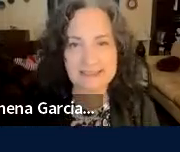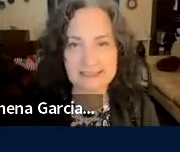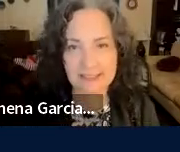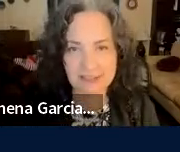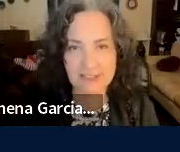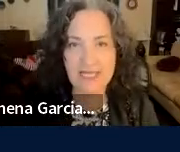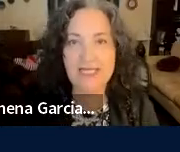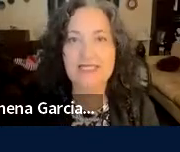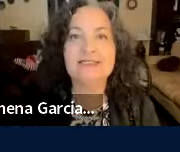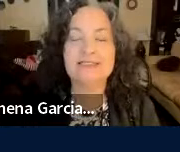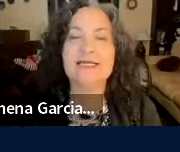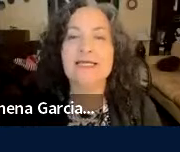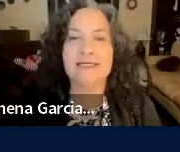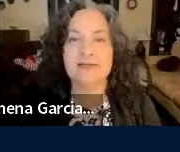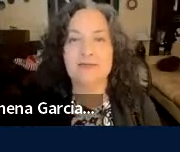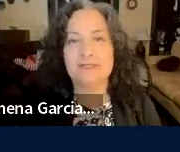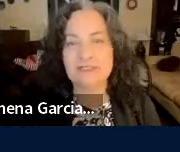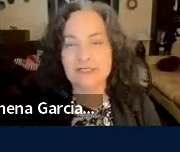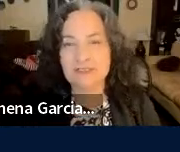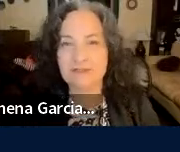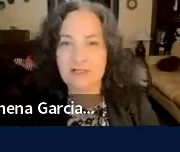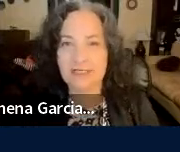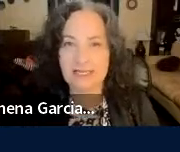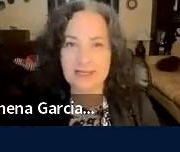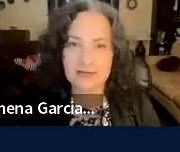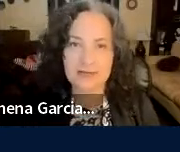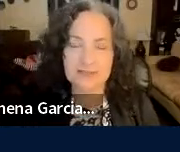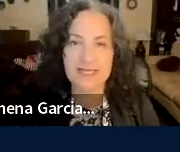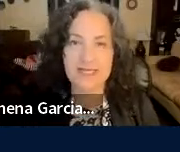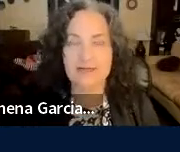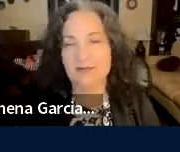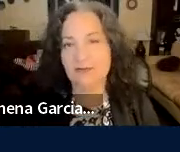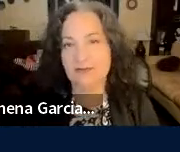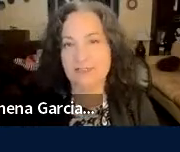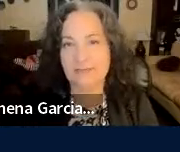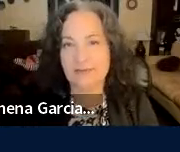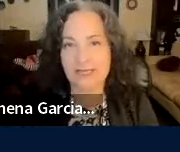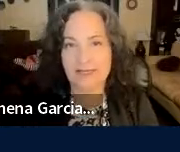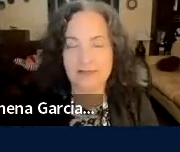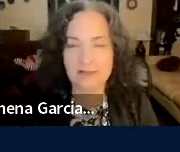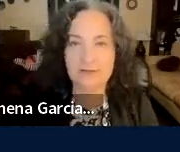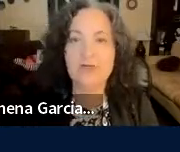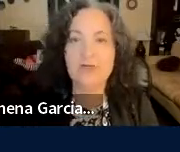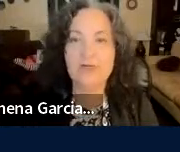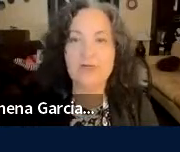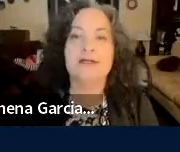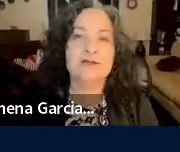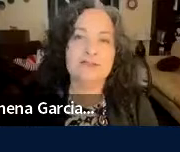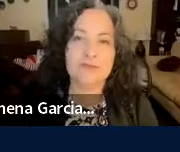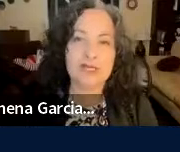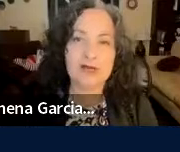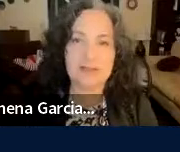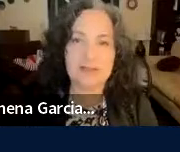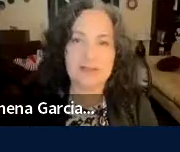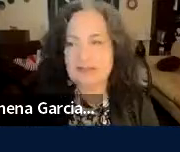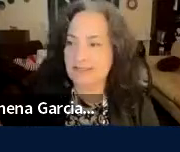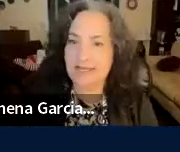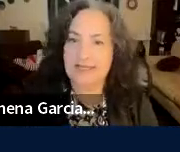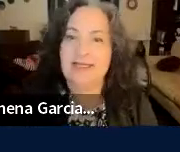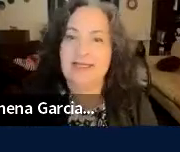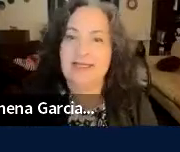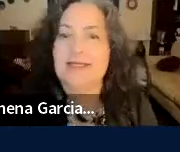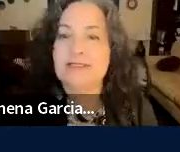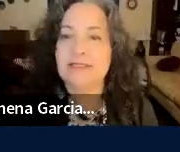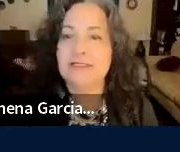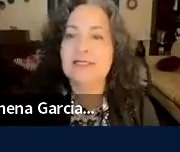leading this discussion today together with Dr. Kali Akers and her team at KU, and also my colleagues